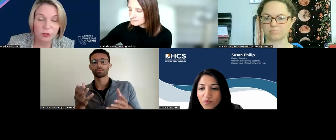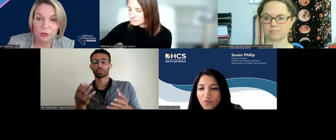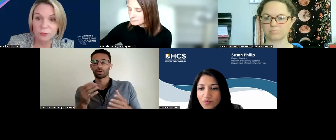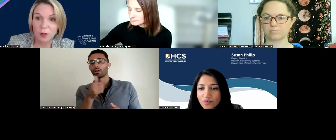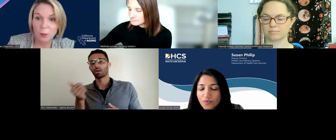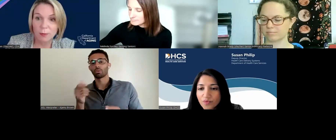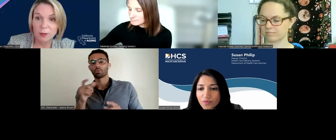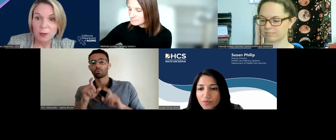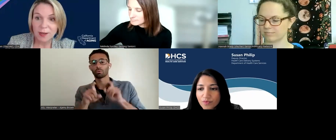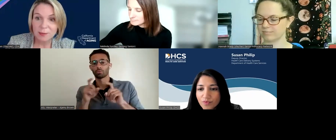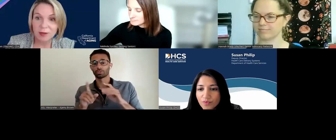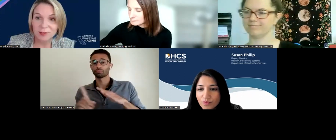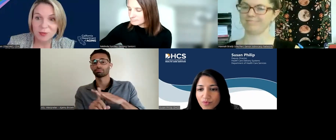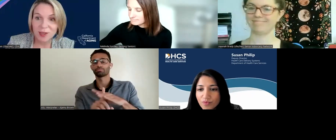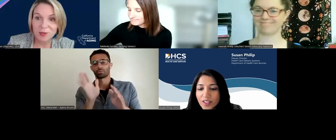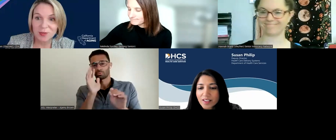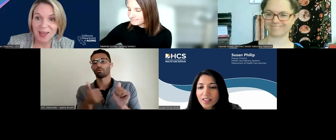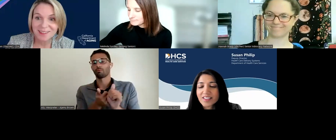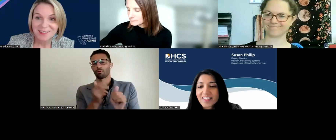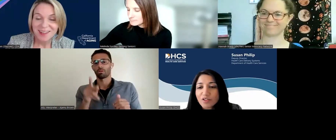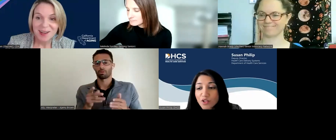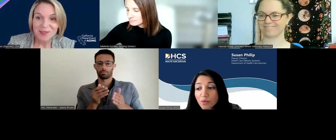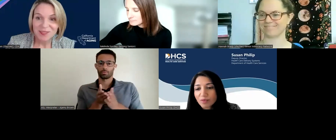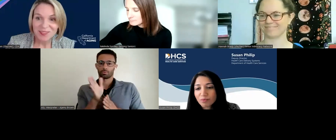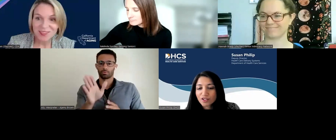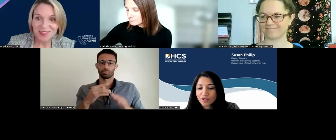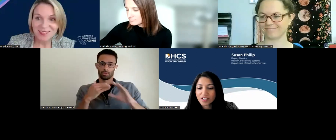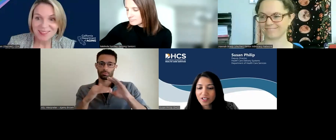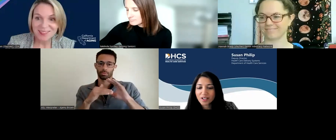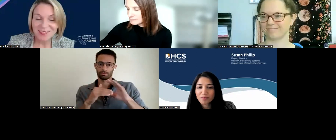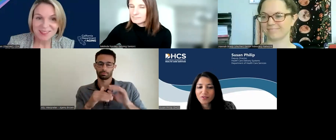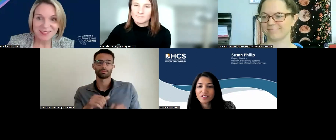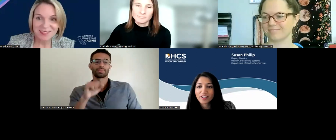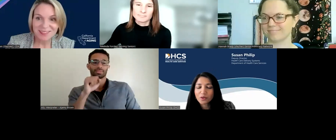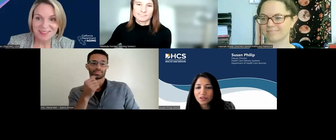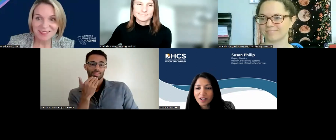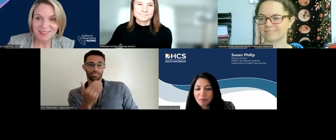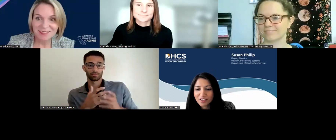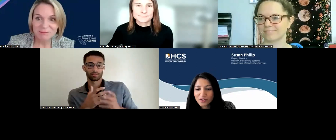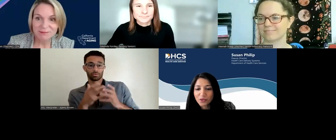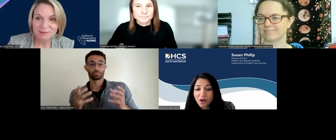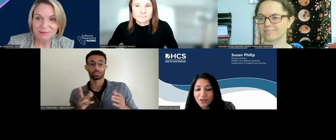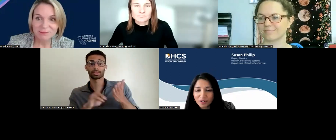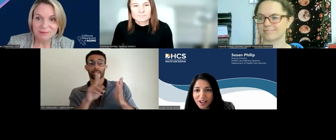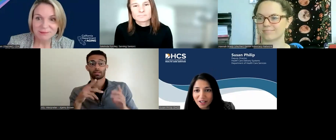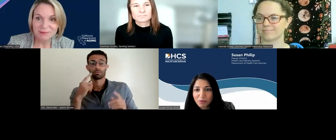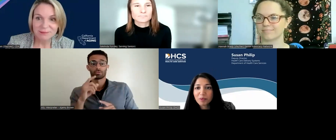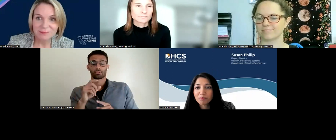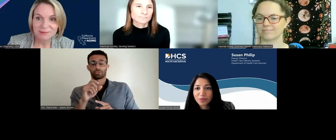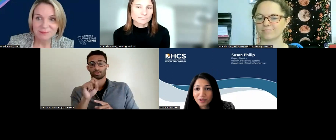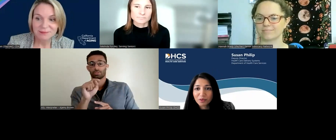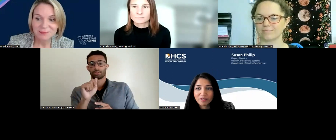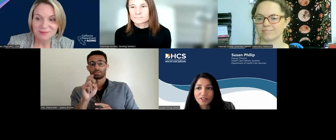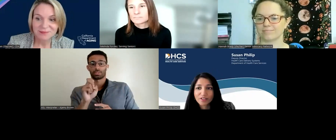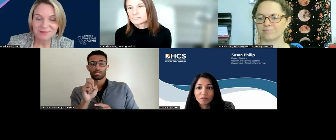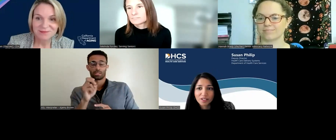will be sure to follow up by email. So thank you for that. Yes, thank you so much. And please do sign up for our stakeholder update so you are notified when we